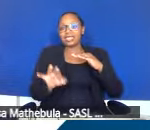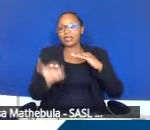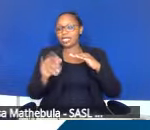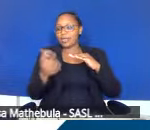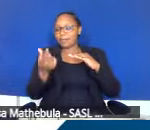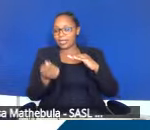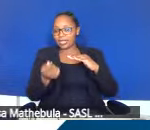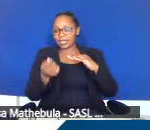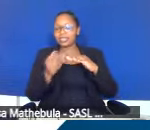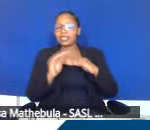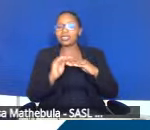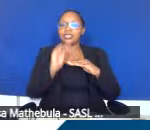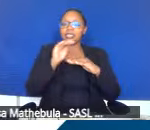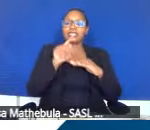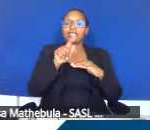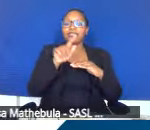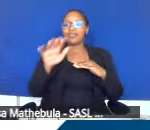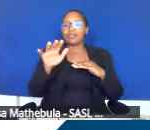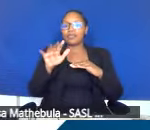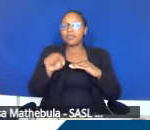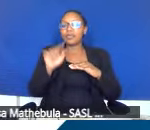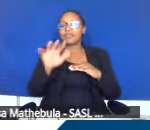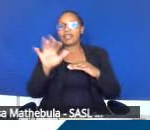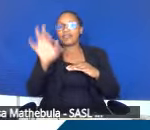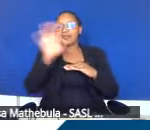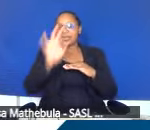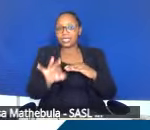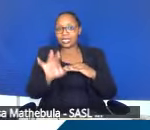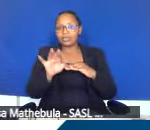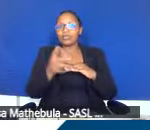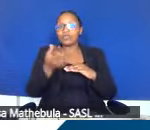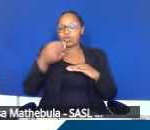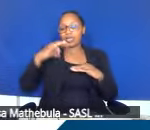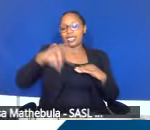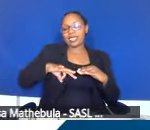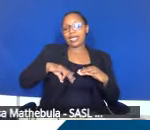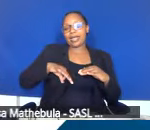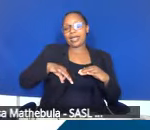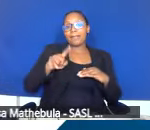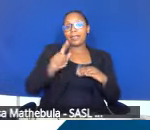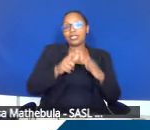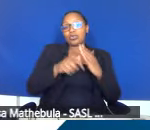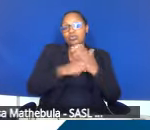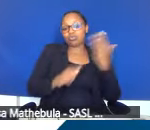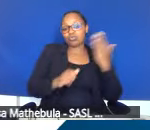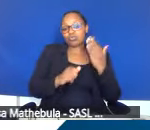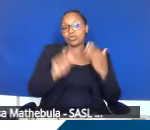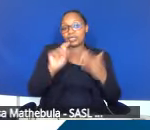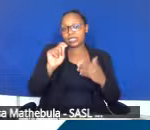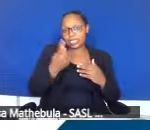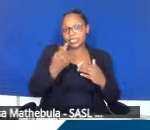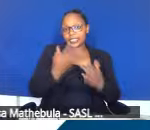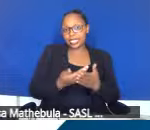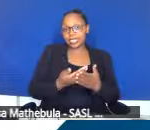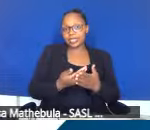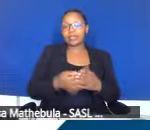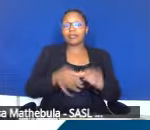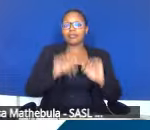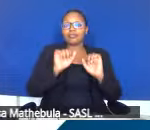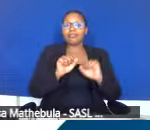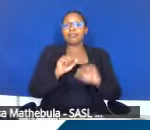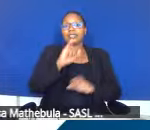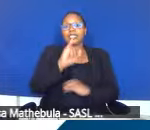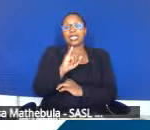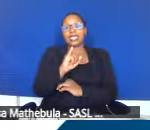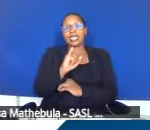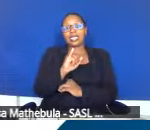7.5% of your taxable income. Then your ITRDD must be completed or signed